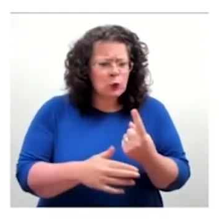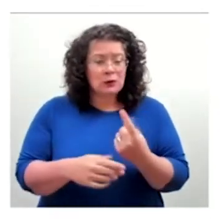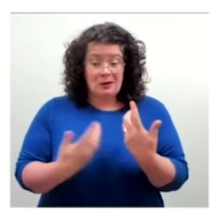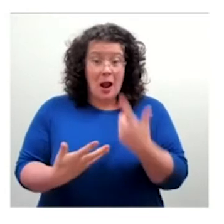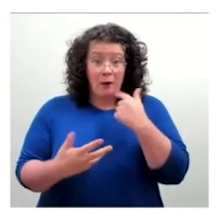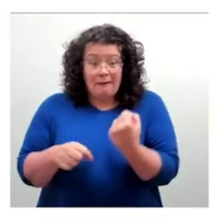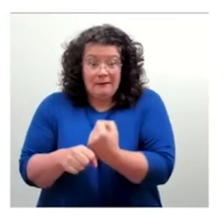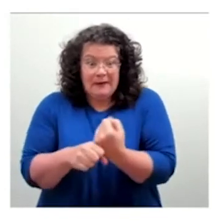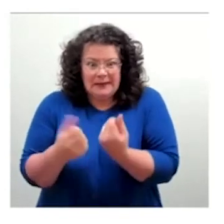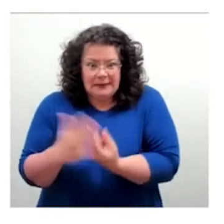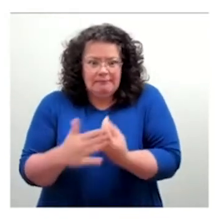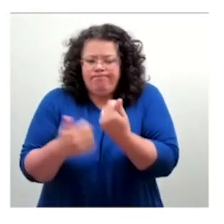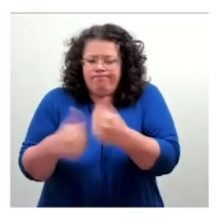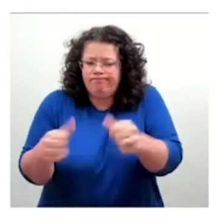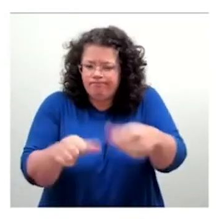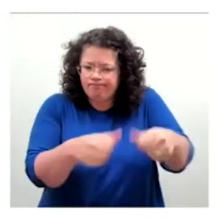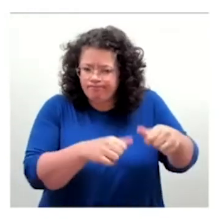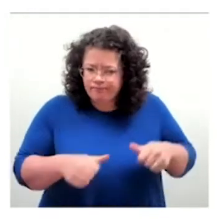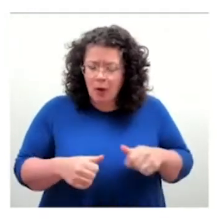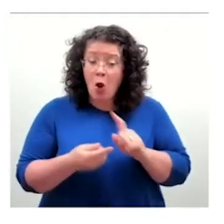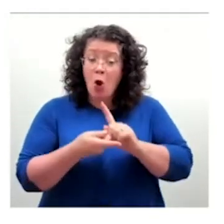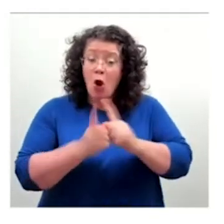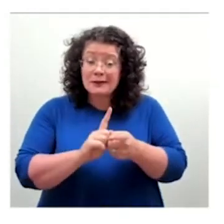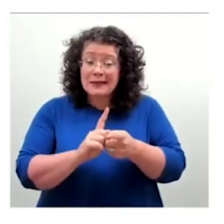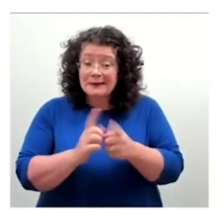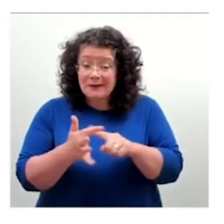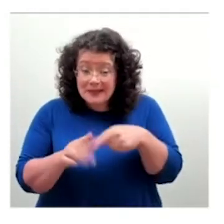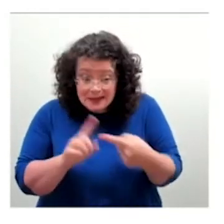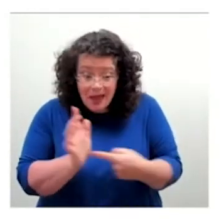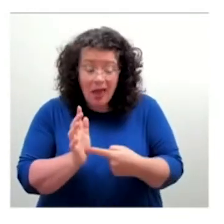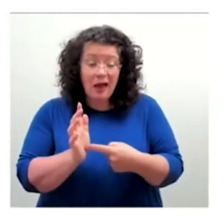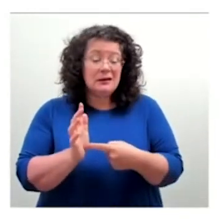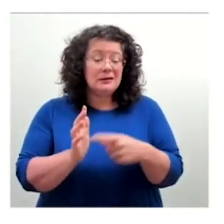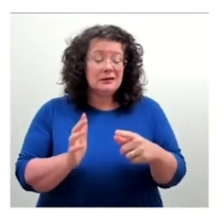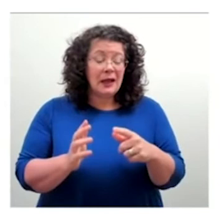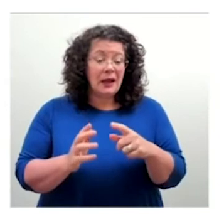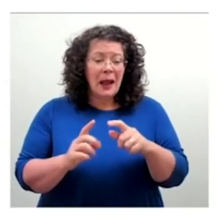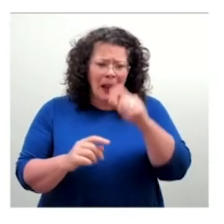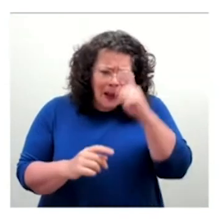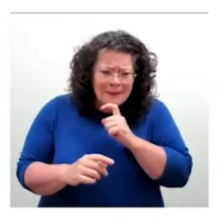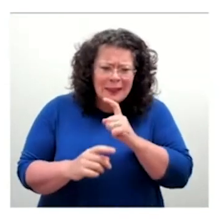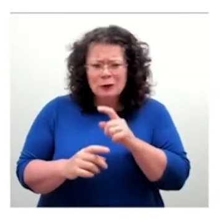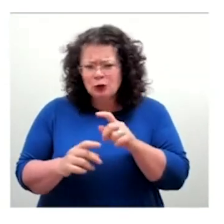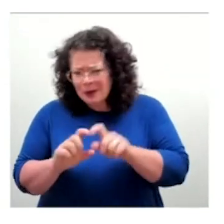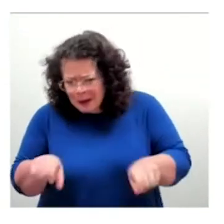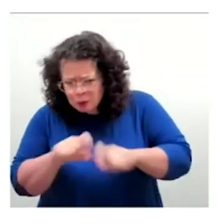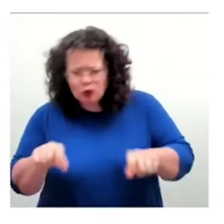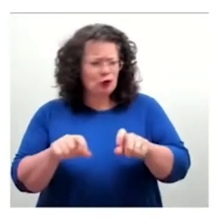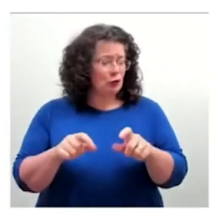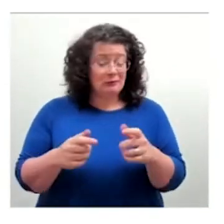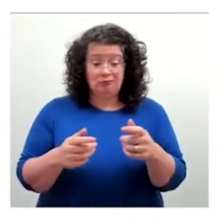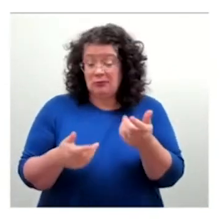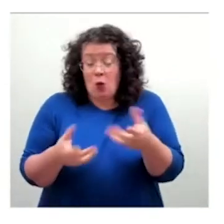There's no excuse at this point for anyone to be sharing a document that isn't